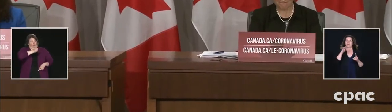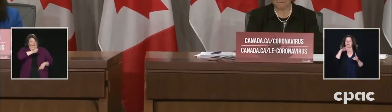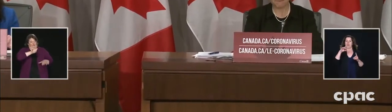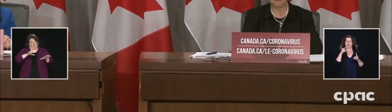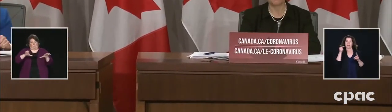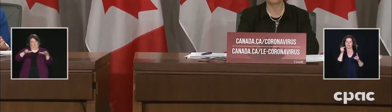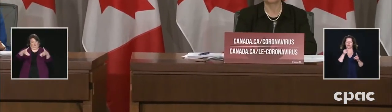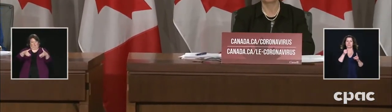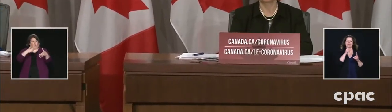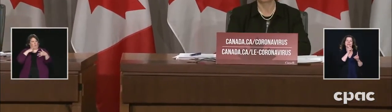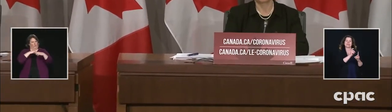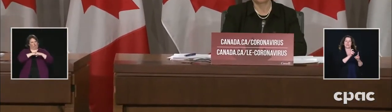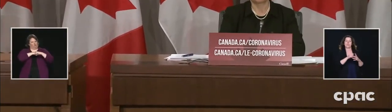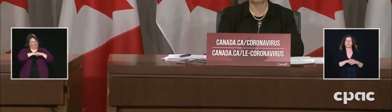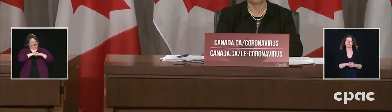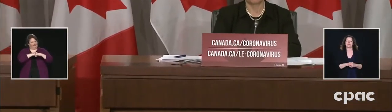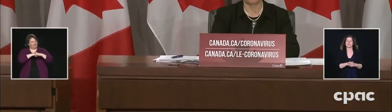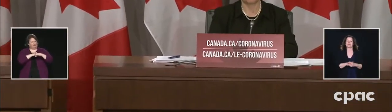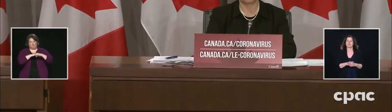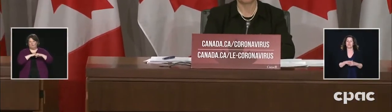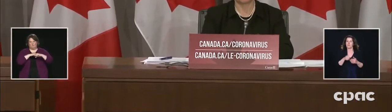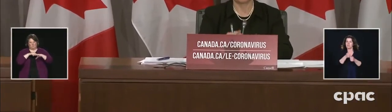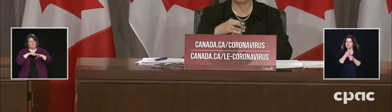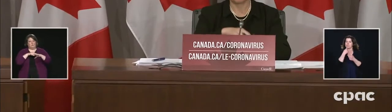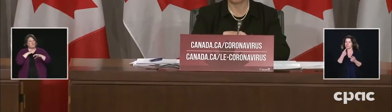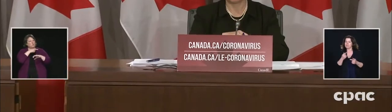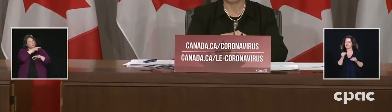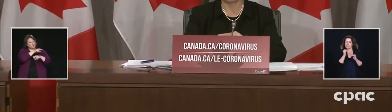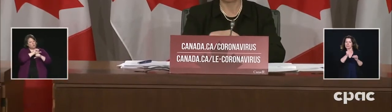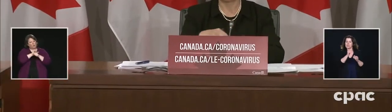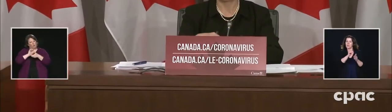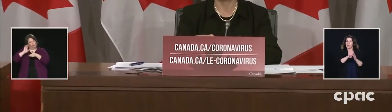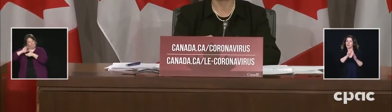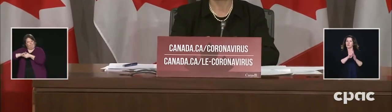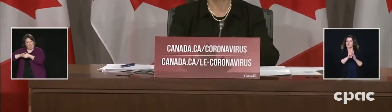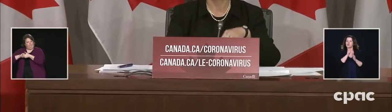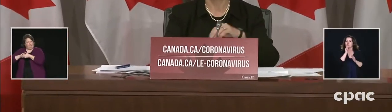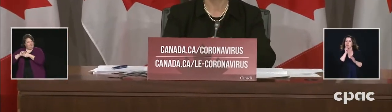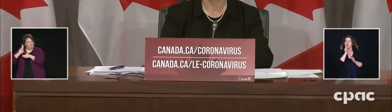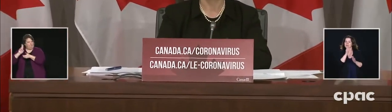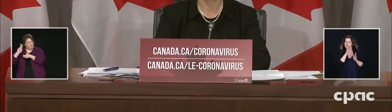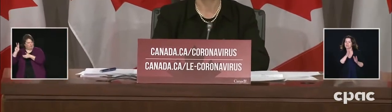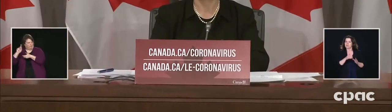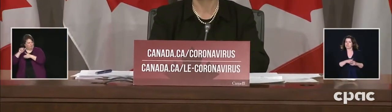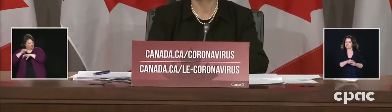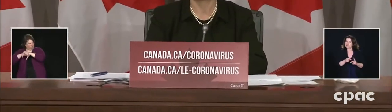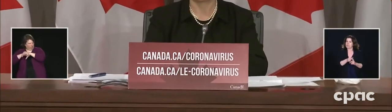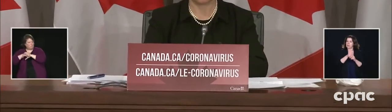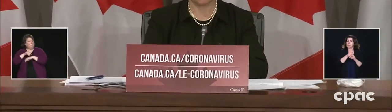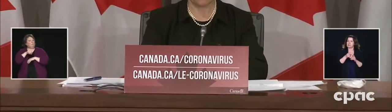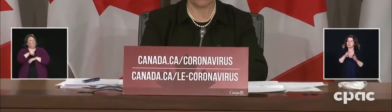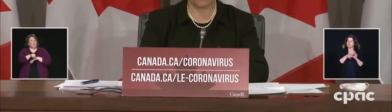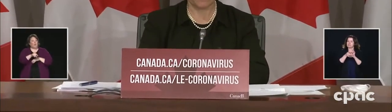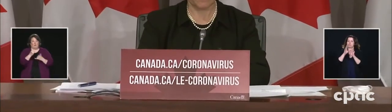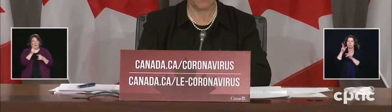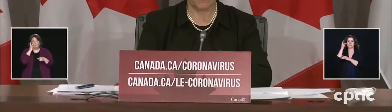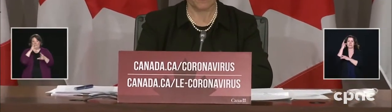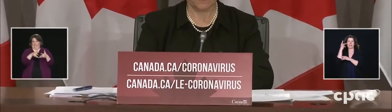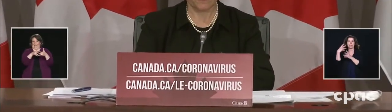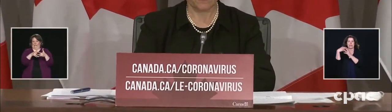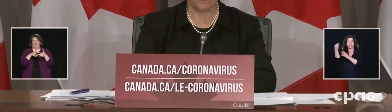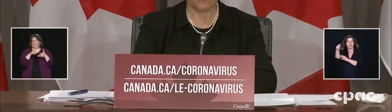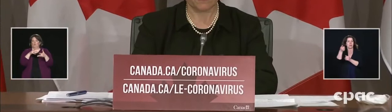Britain, what do you think about the violence that has been directed at American journalists right now? And how responsible is President Donald Trump for